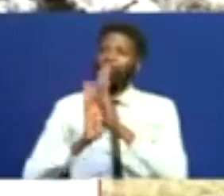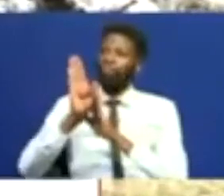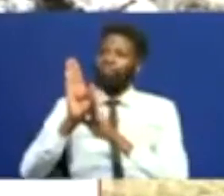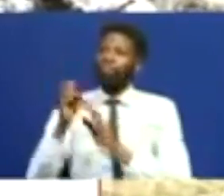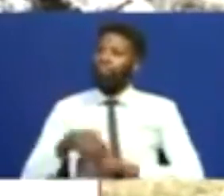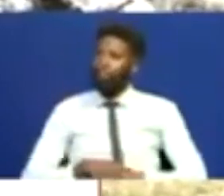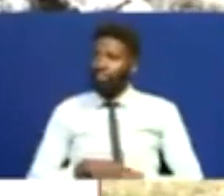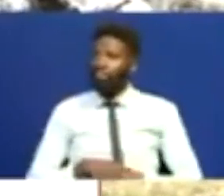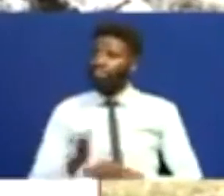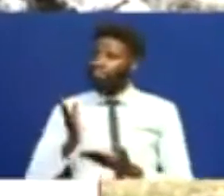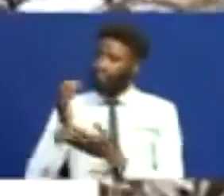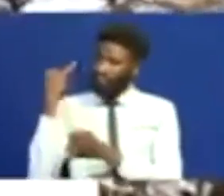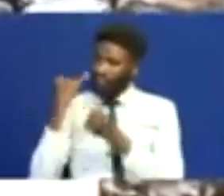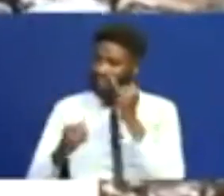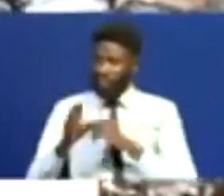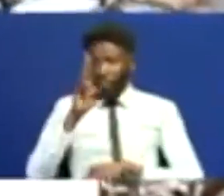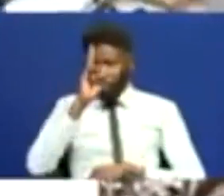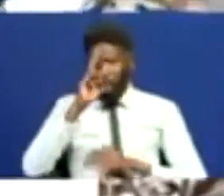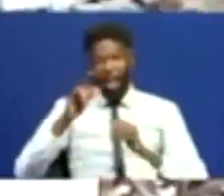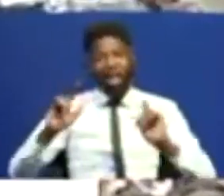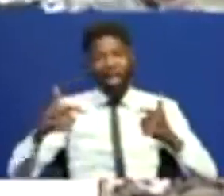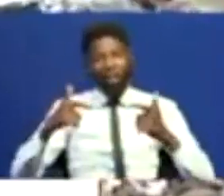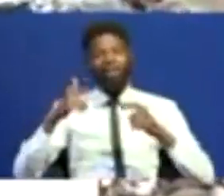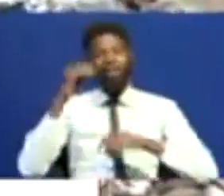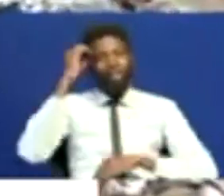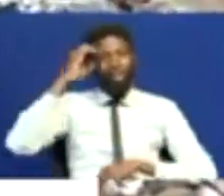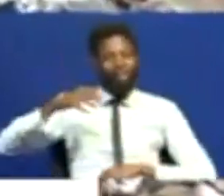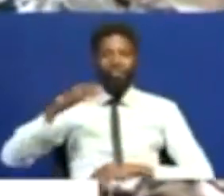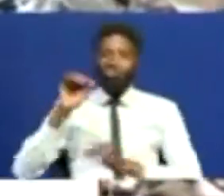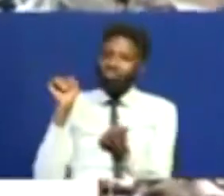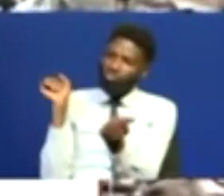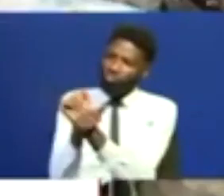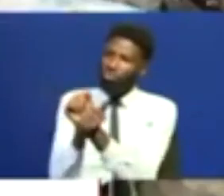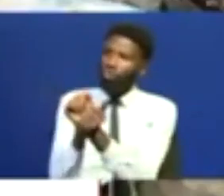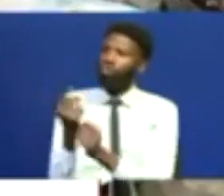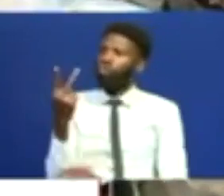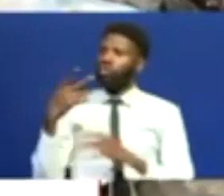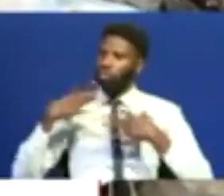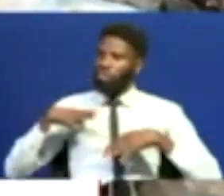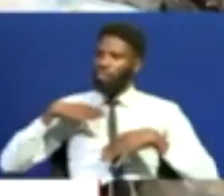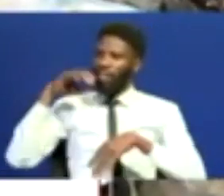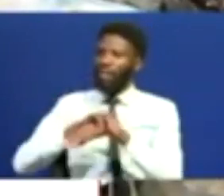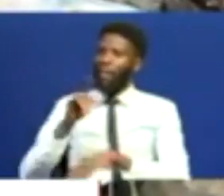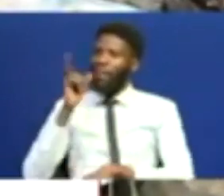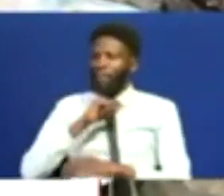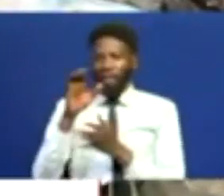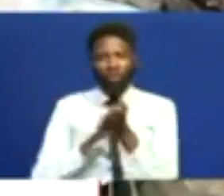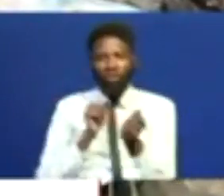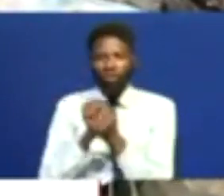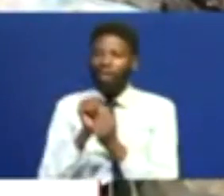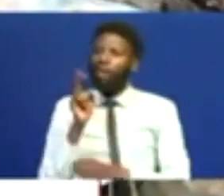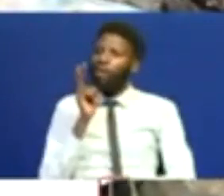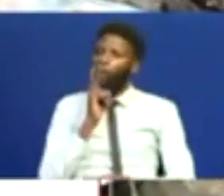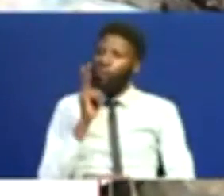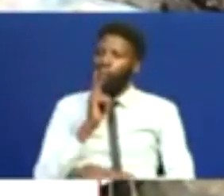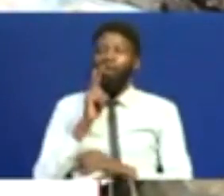Finally, police in Limuru, Kiambu County, have arrested two suspects who were found destroying a consignment of cigarettes worth more